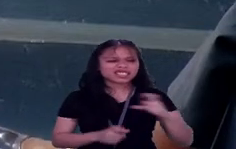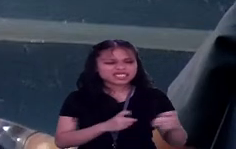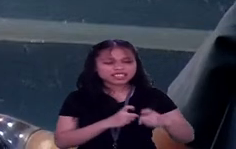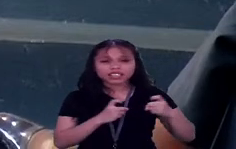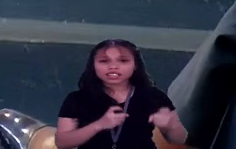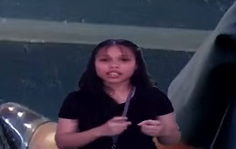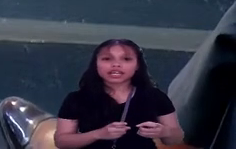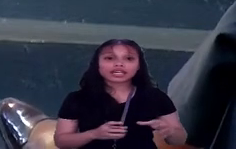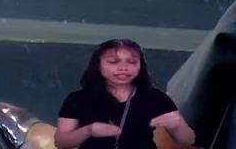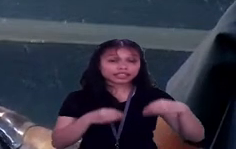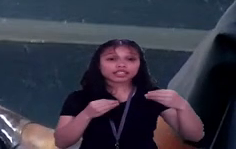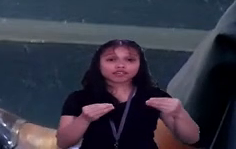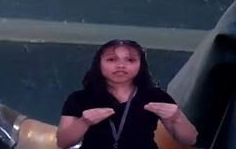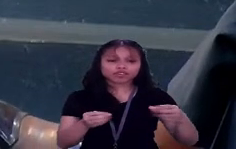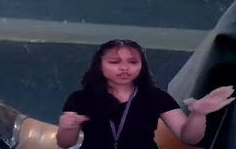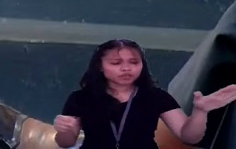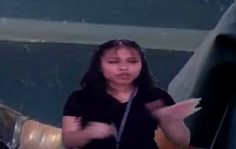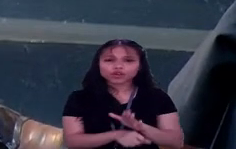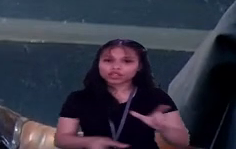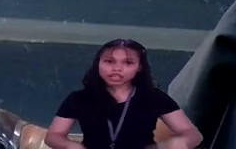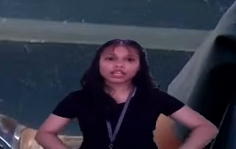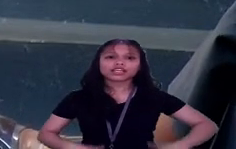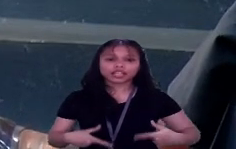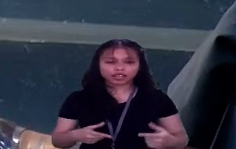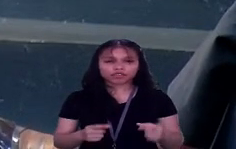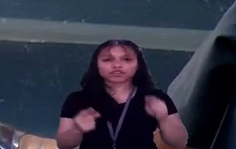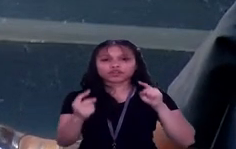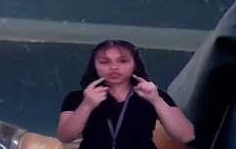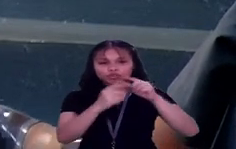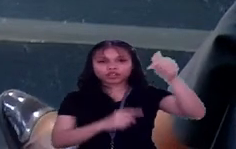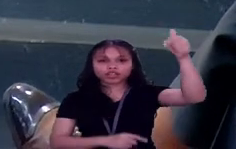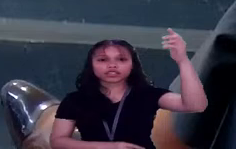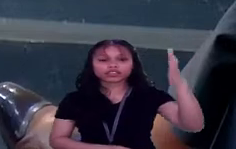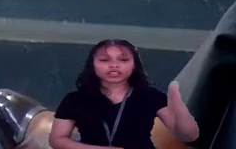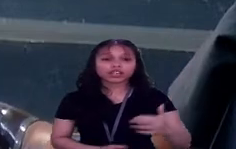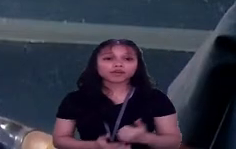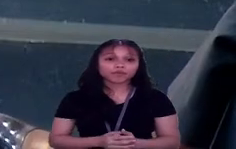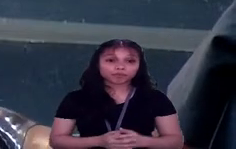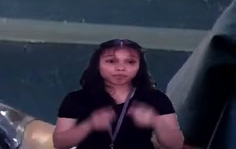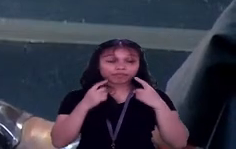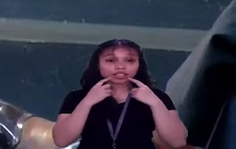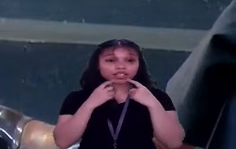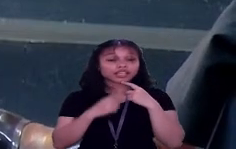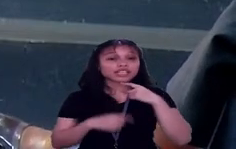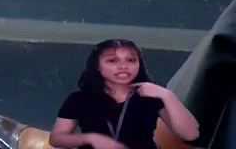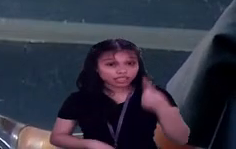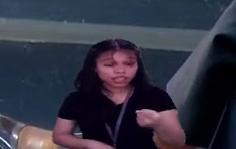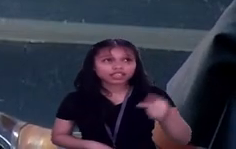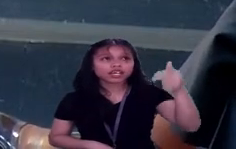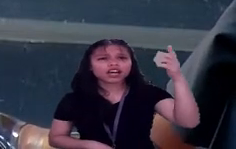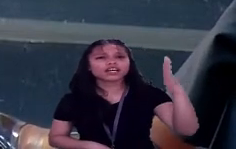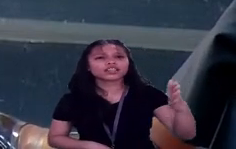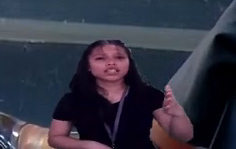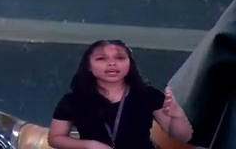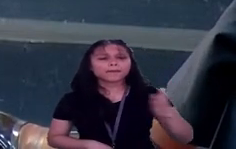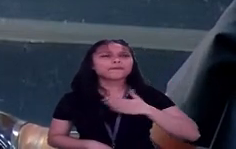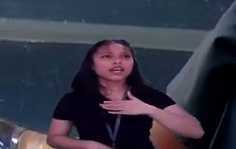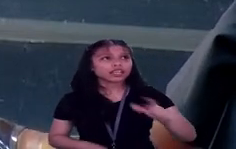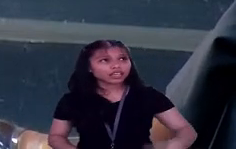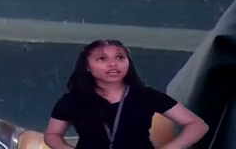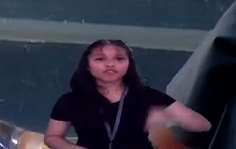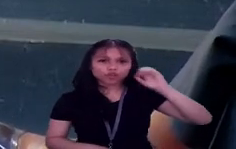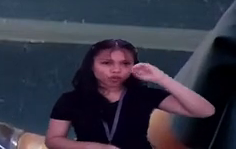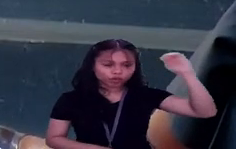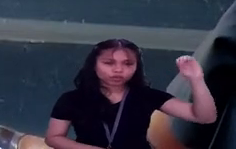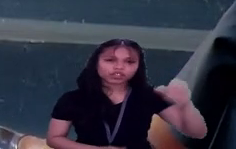my life fully to the Lord. I don't know where, I don't know when, but I just told the Lord, Lord, my life is yours. Call me where you